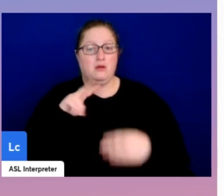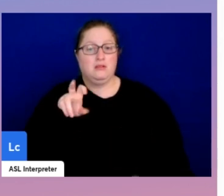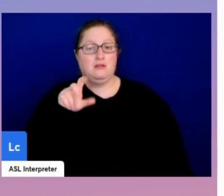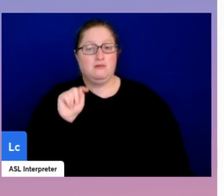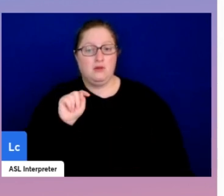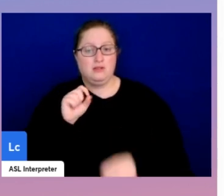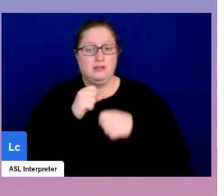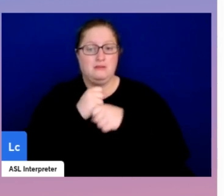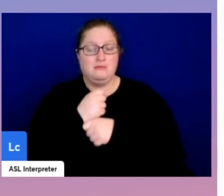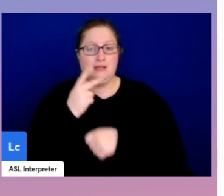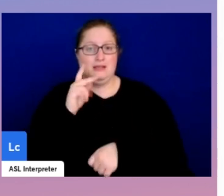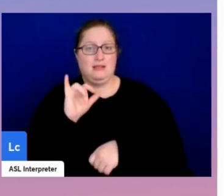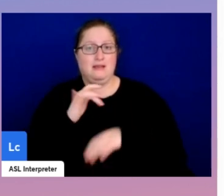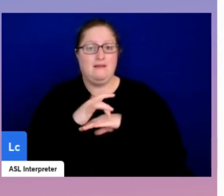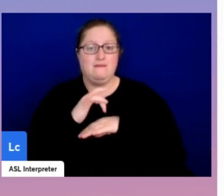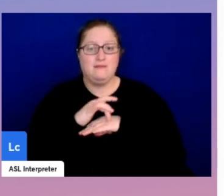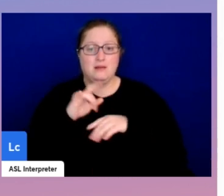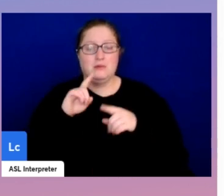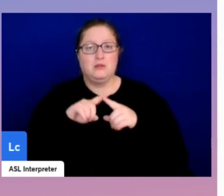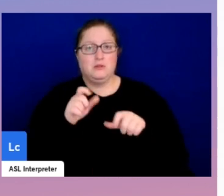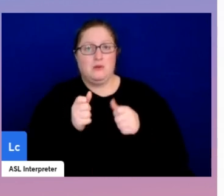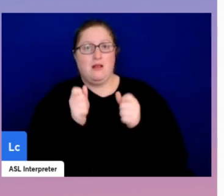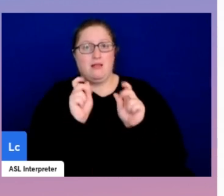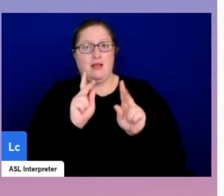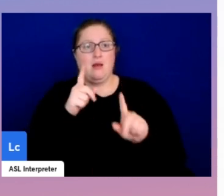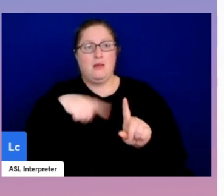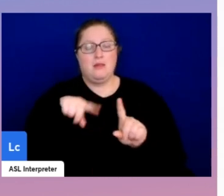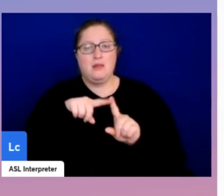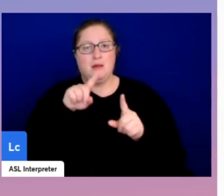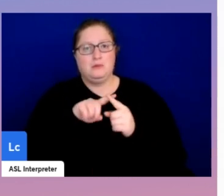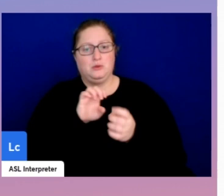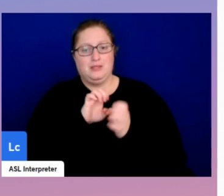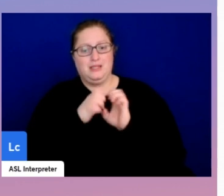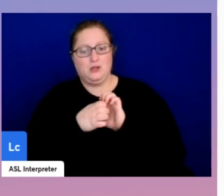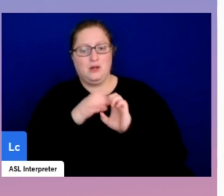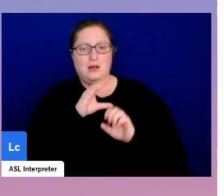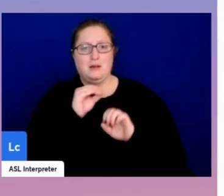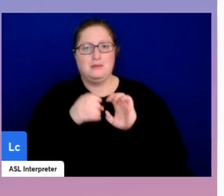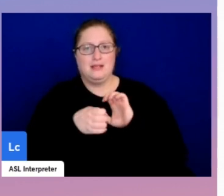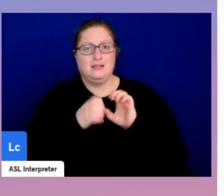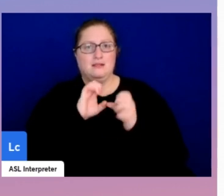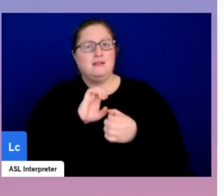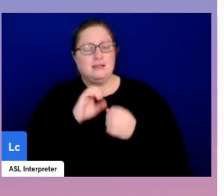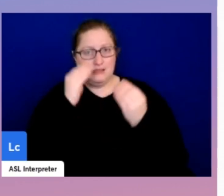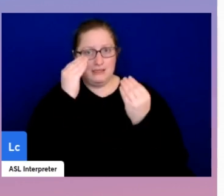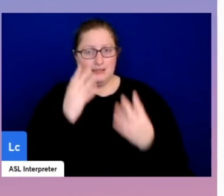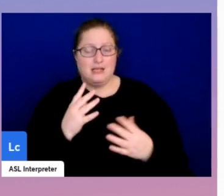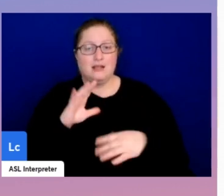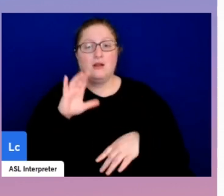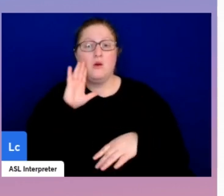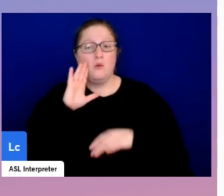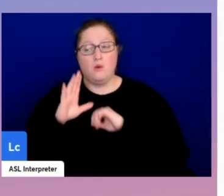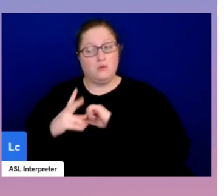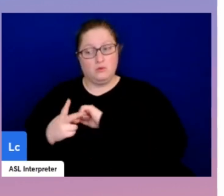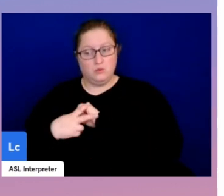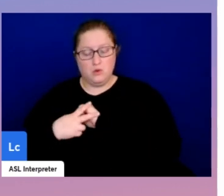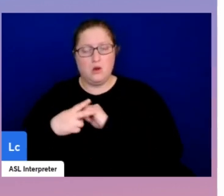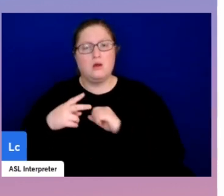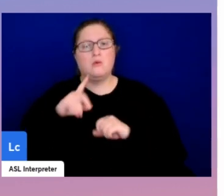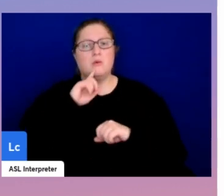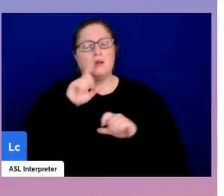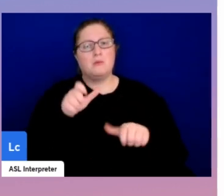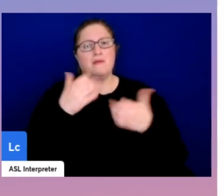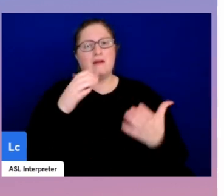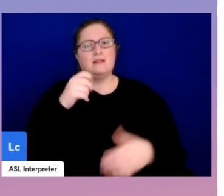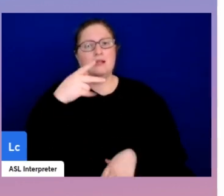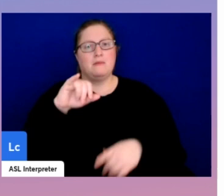keys available to consumers to encrypt and decrypt data that is sent to it. Vault doesn't store this data, it merely provides just an API to